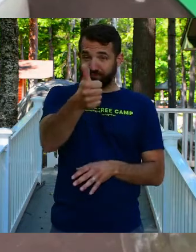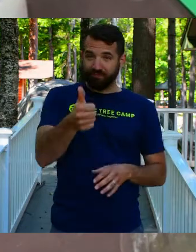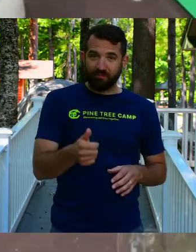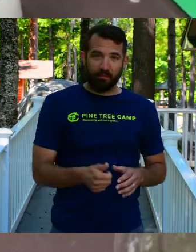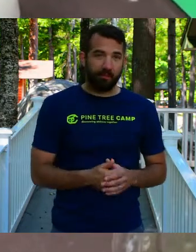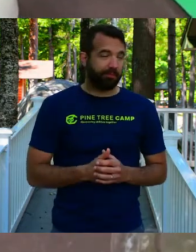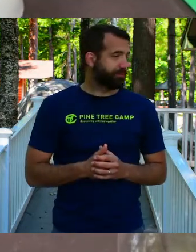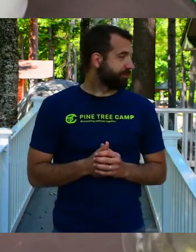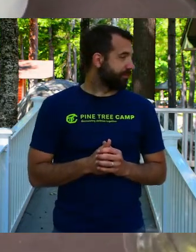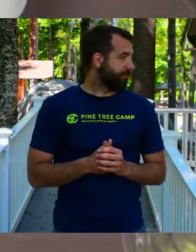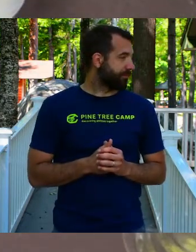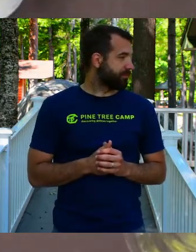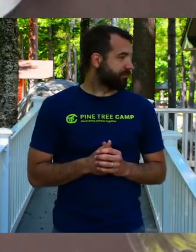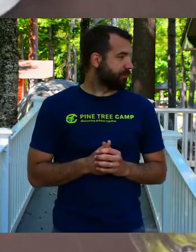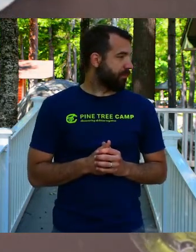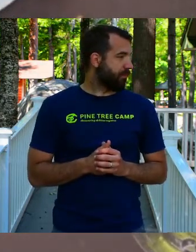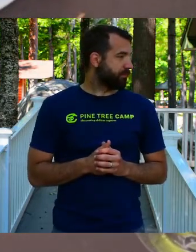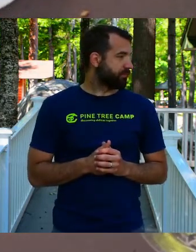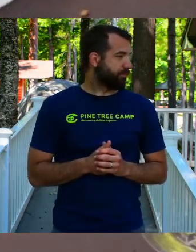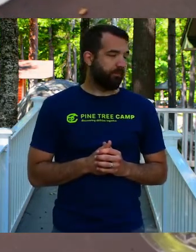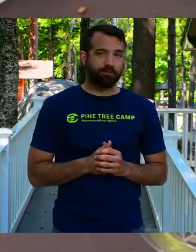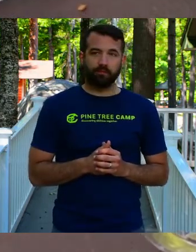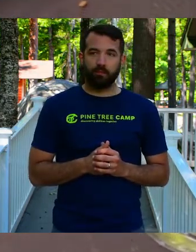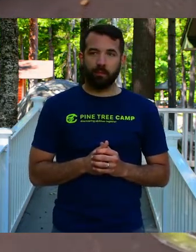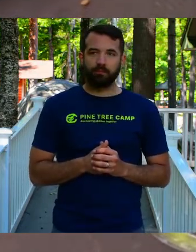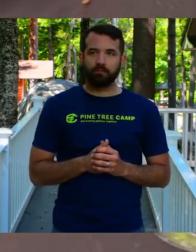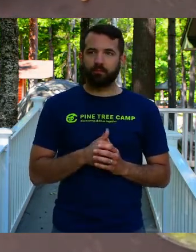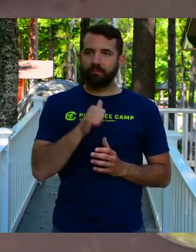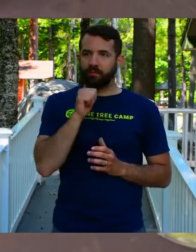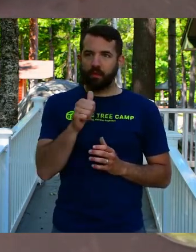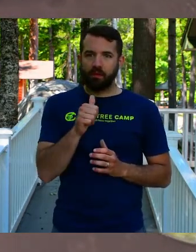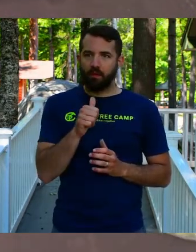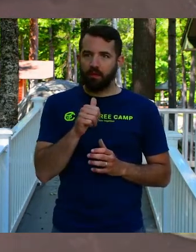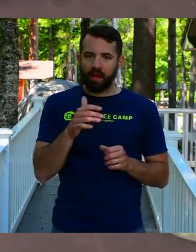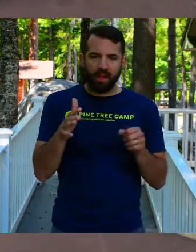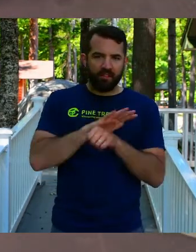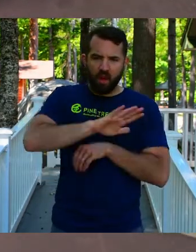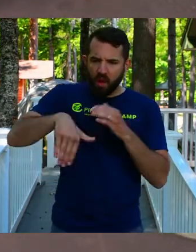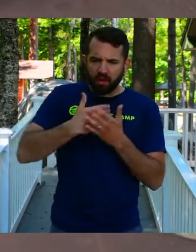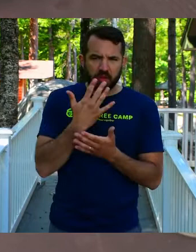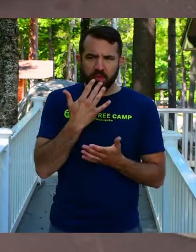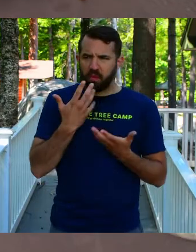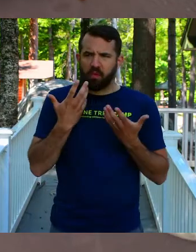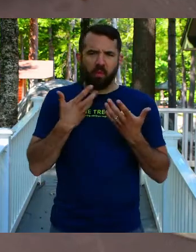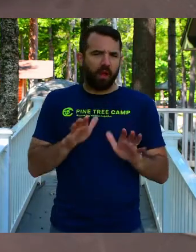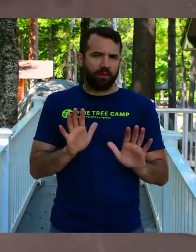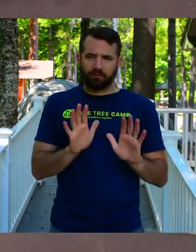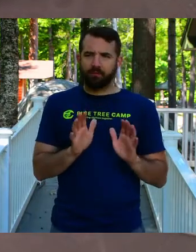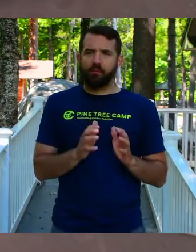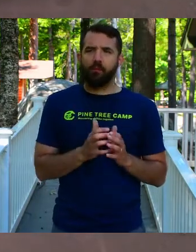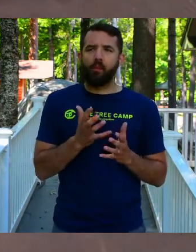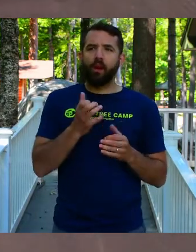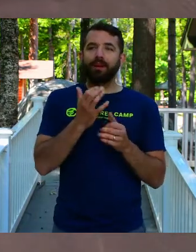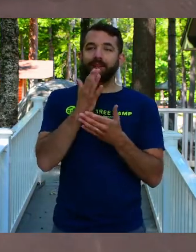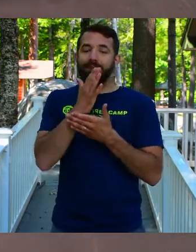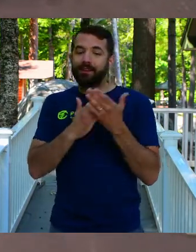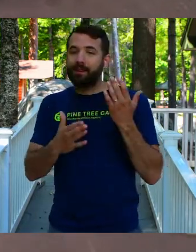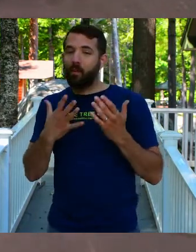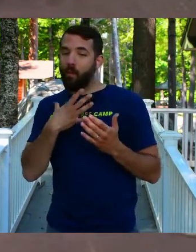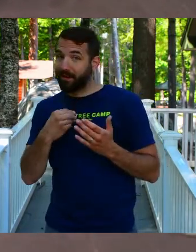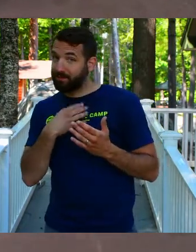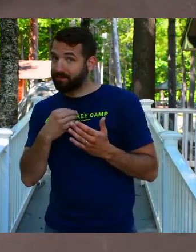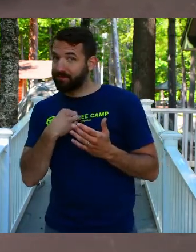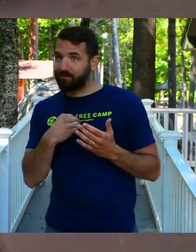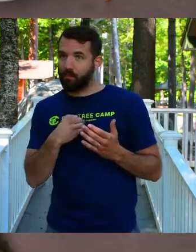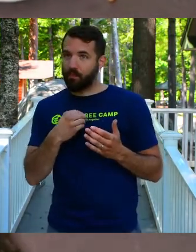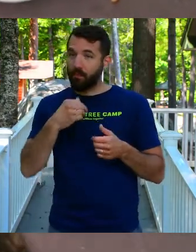keep some white, or else when it dries it'll be completely covered and you won't be able to